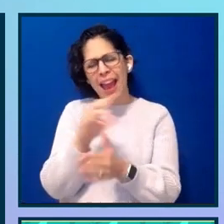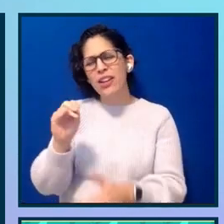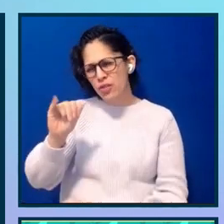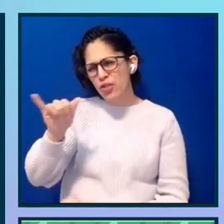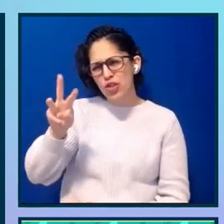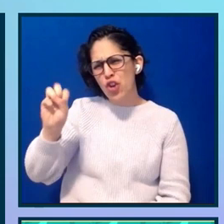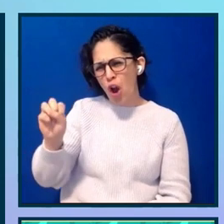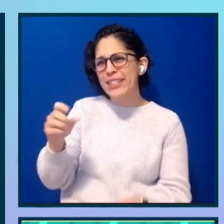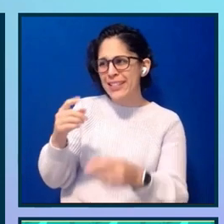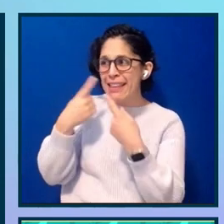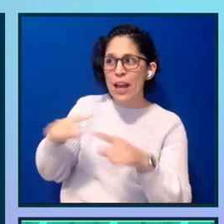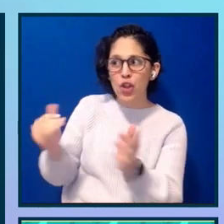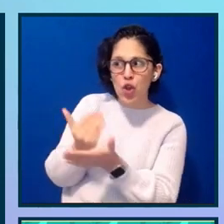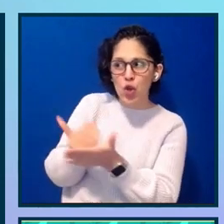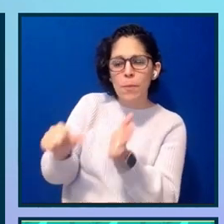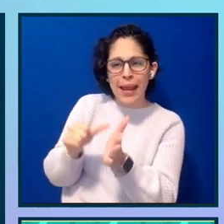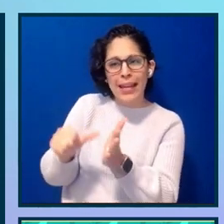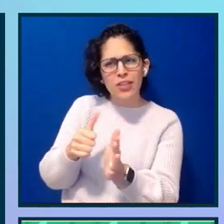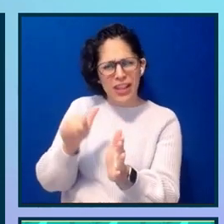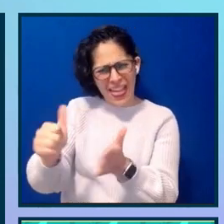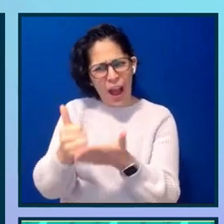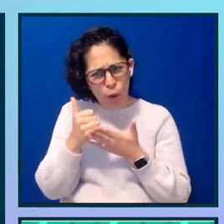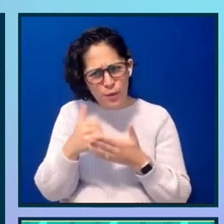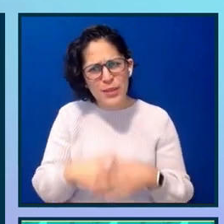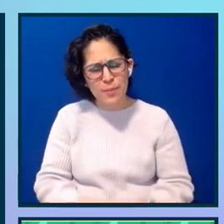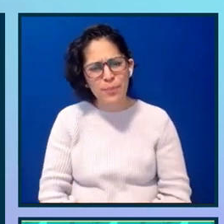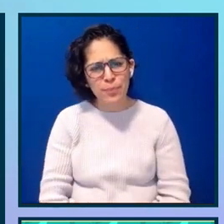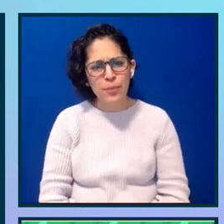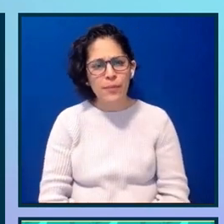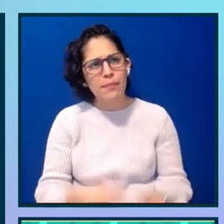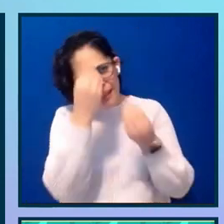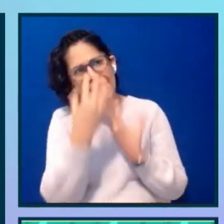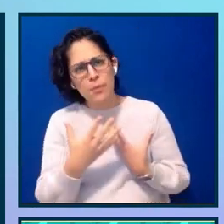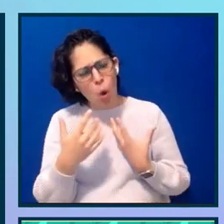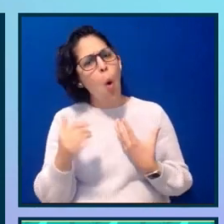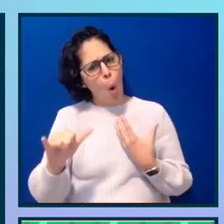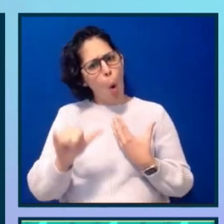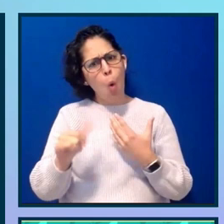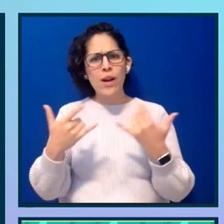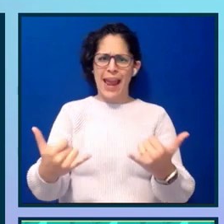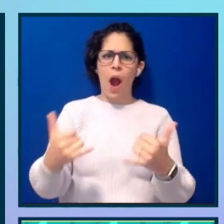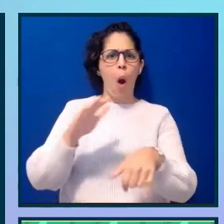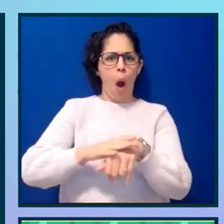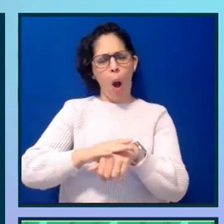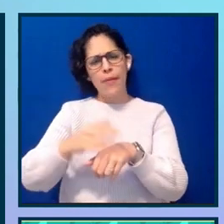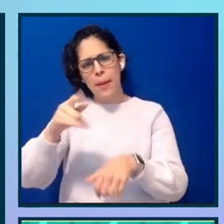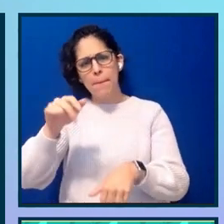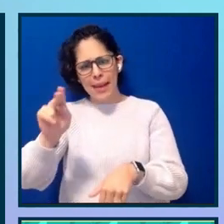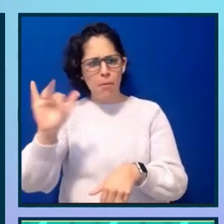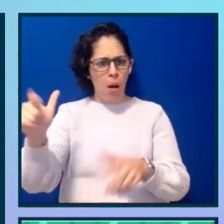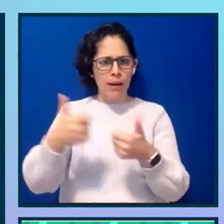new page, which in this case is also very helpful, or quite helpful. It tells me that we're on the Space Jam Full Court Pinball page, which